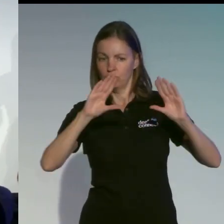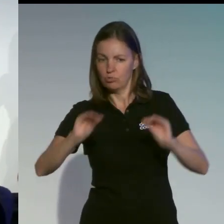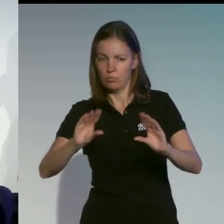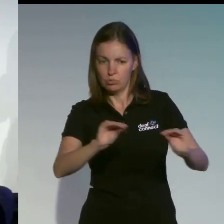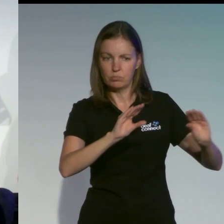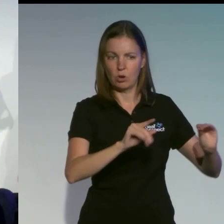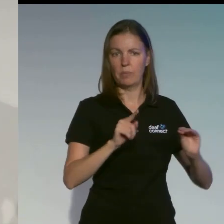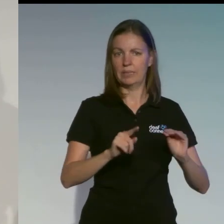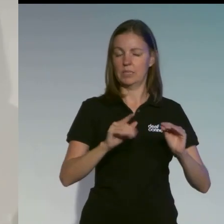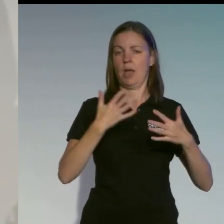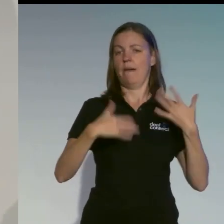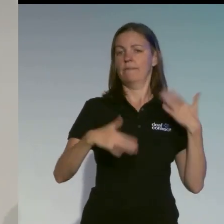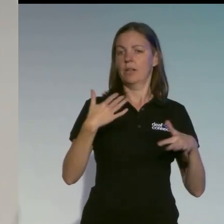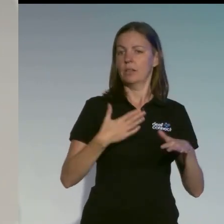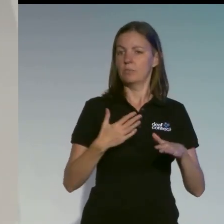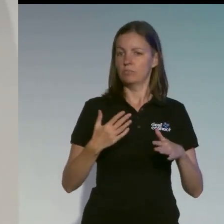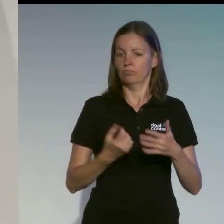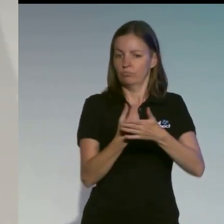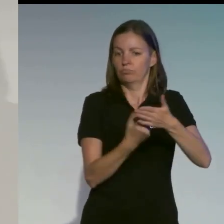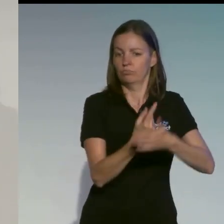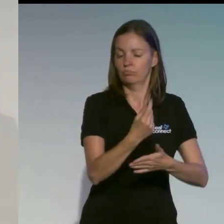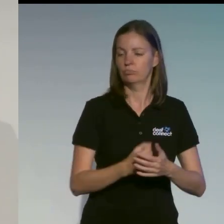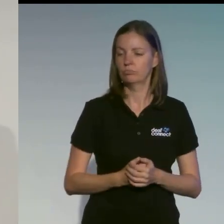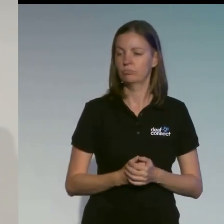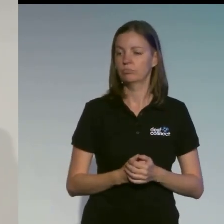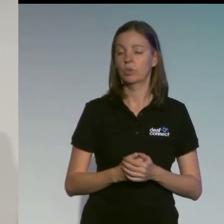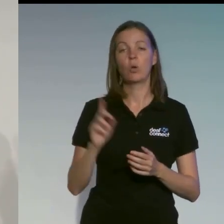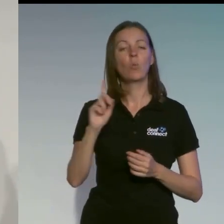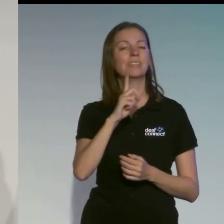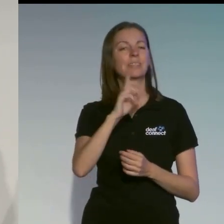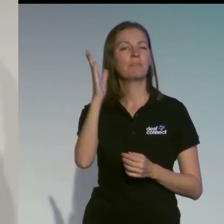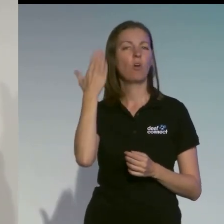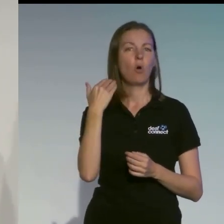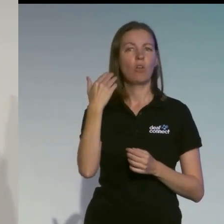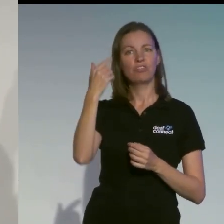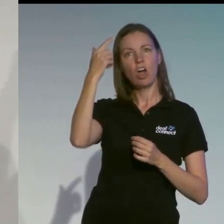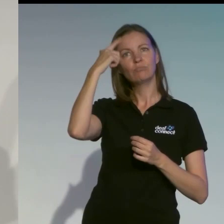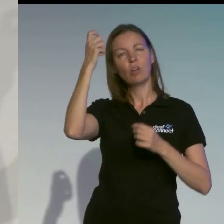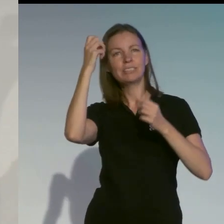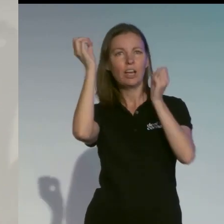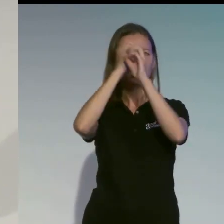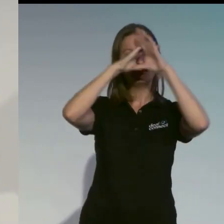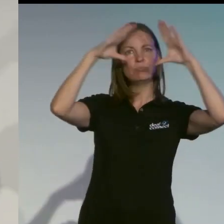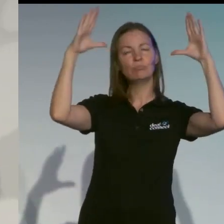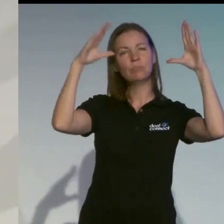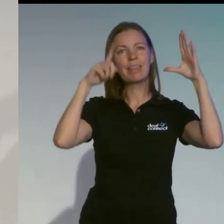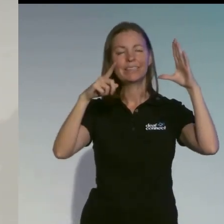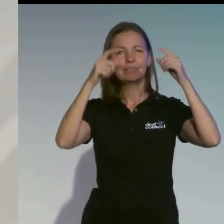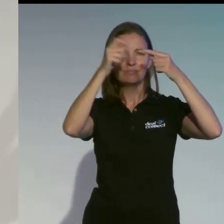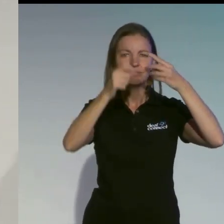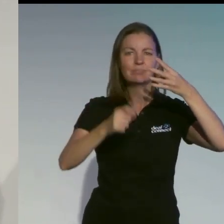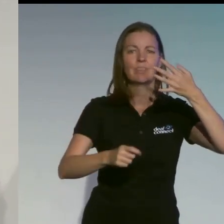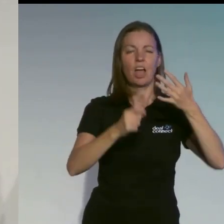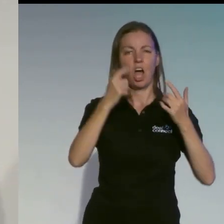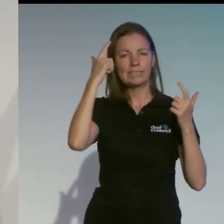practices. So I think, as I was saying before, the ideology, the concepts, this sort of toxic soup of ideas that